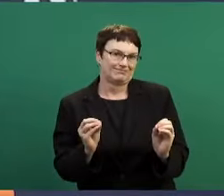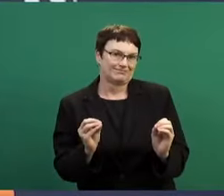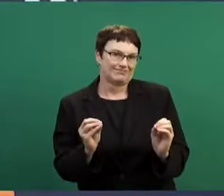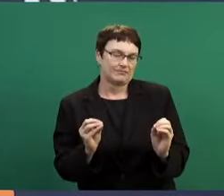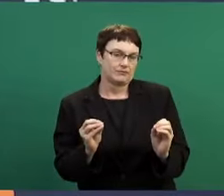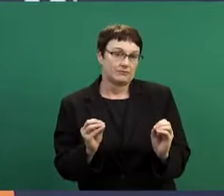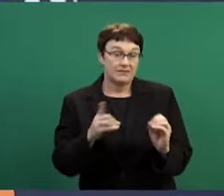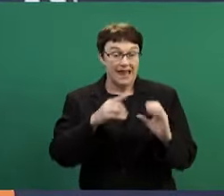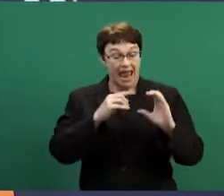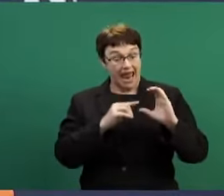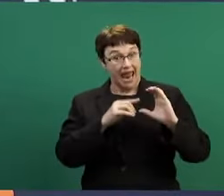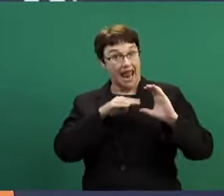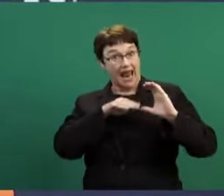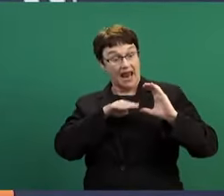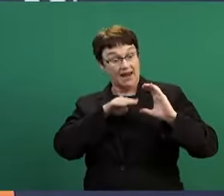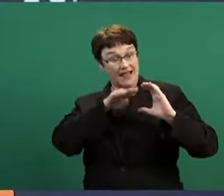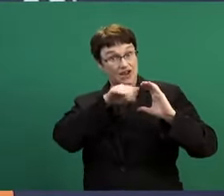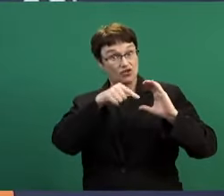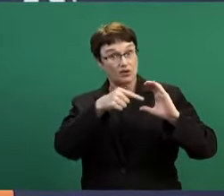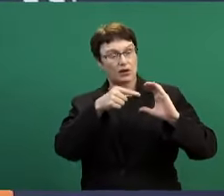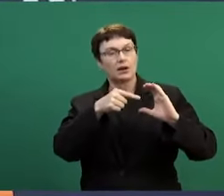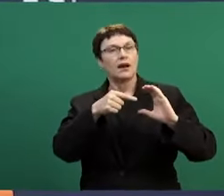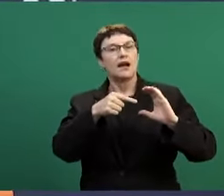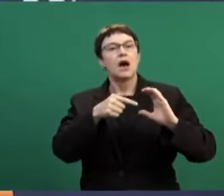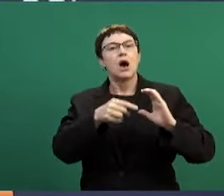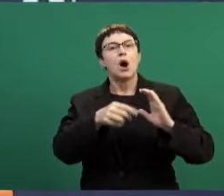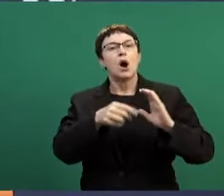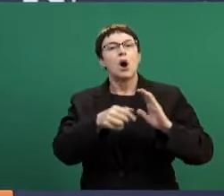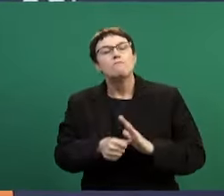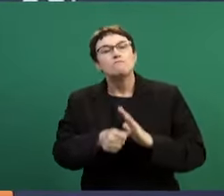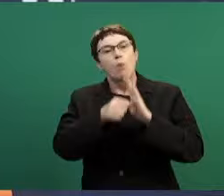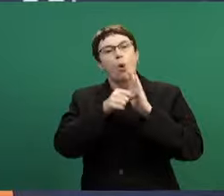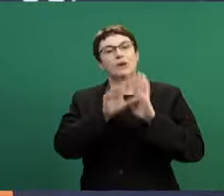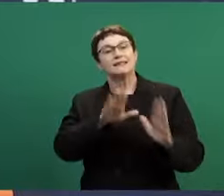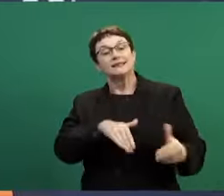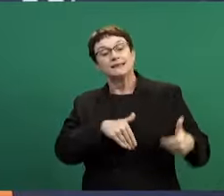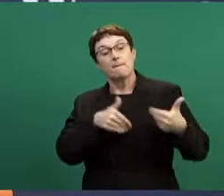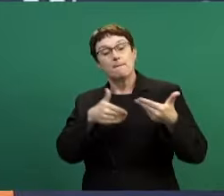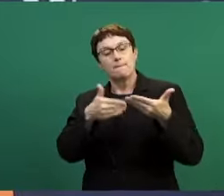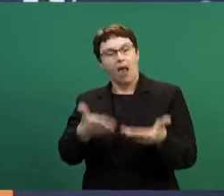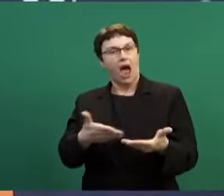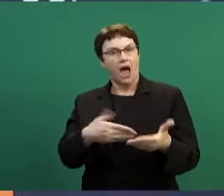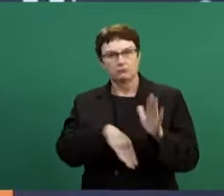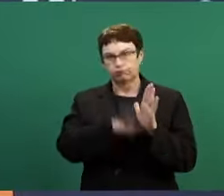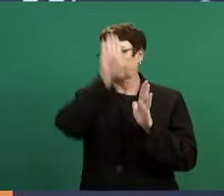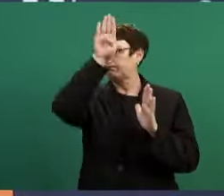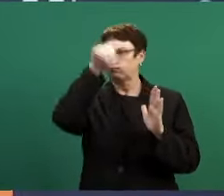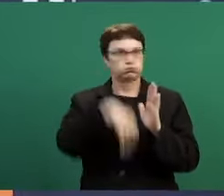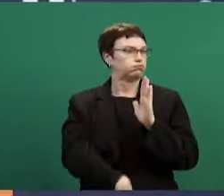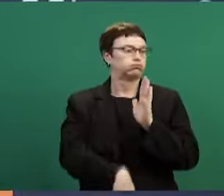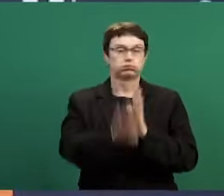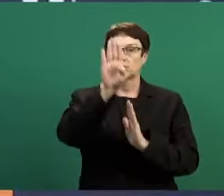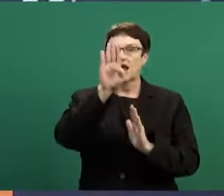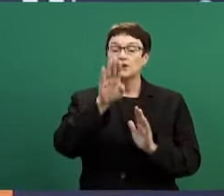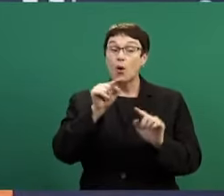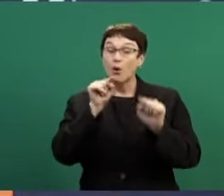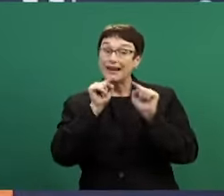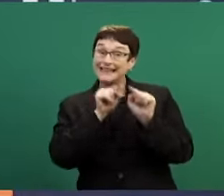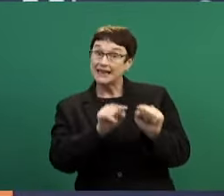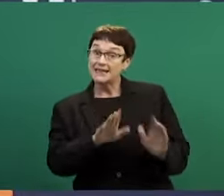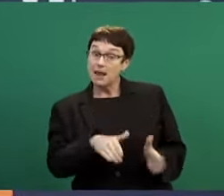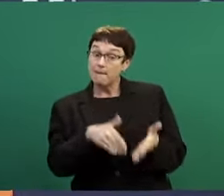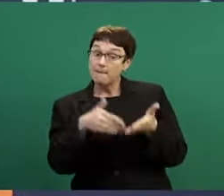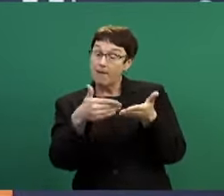the main supply shocks. But even supply shocks had proved that they